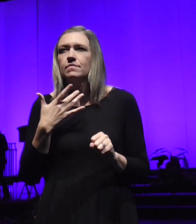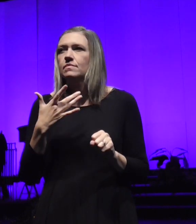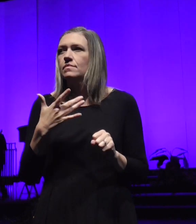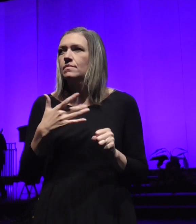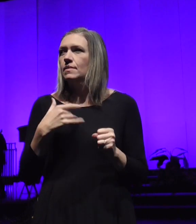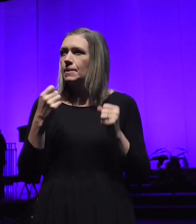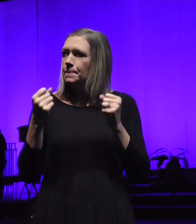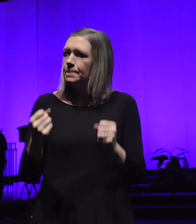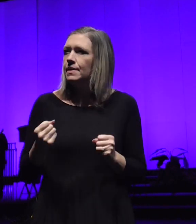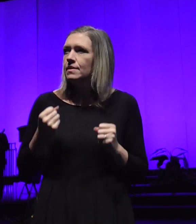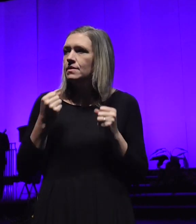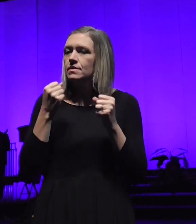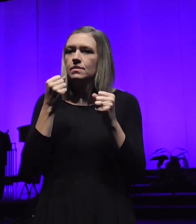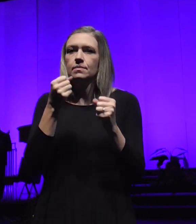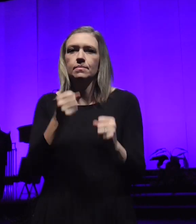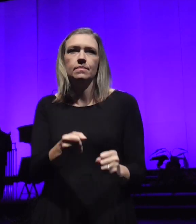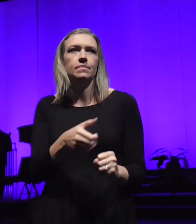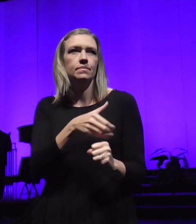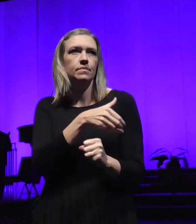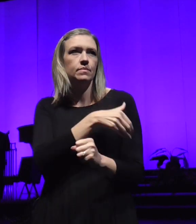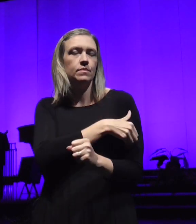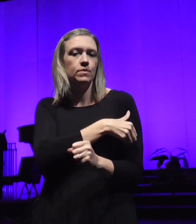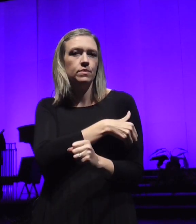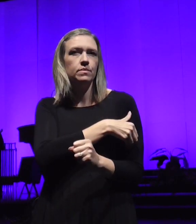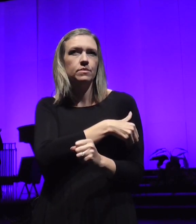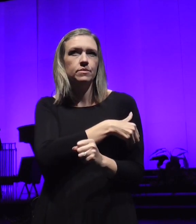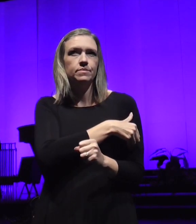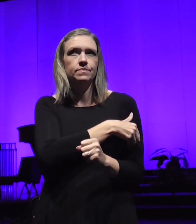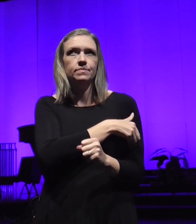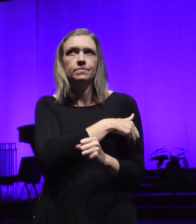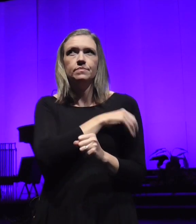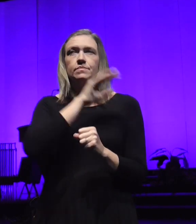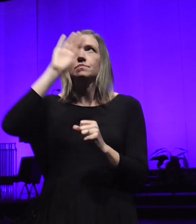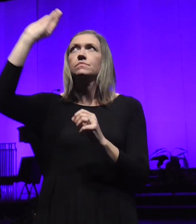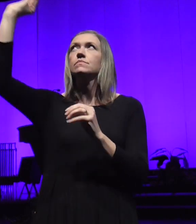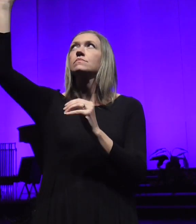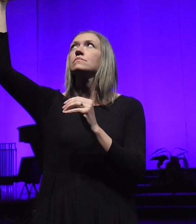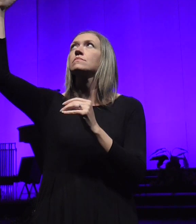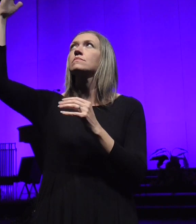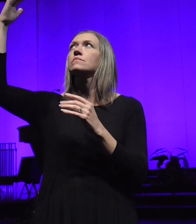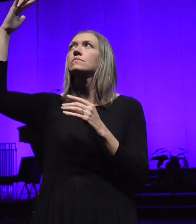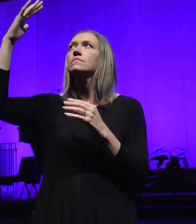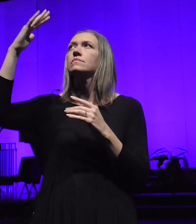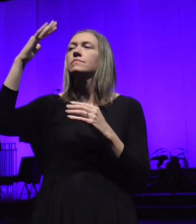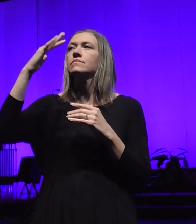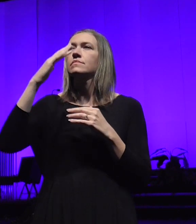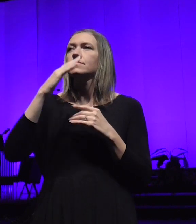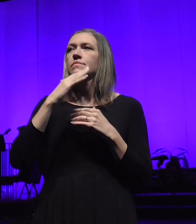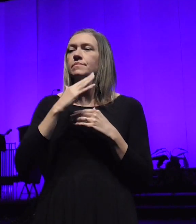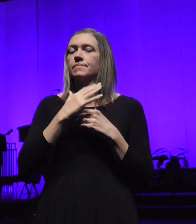can feel the mighty power and the